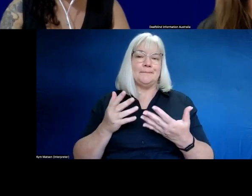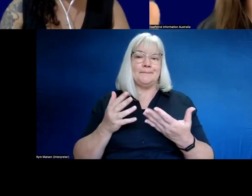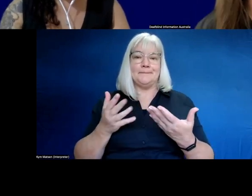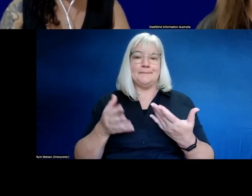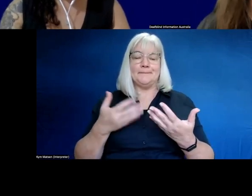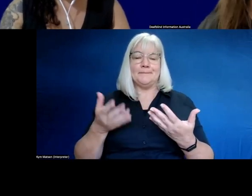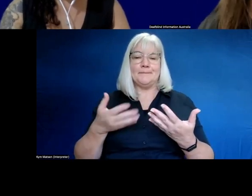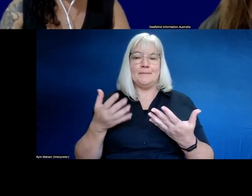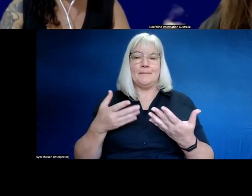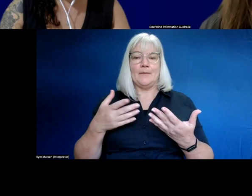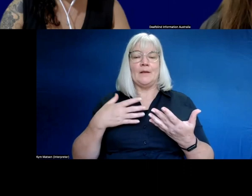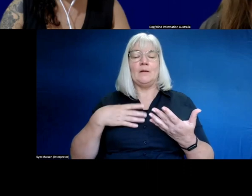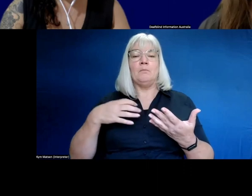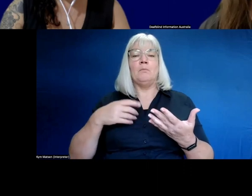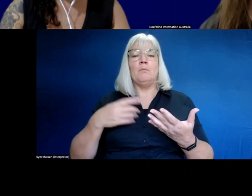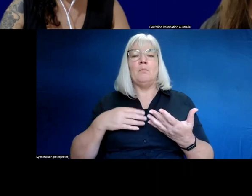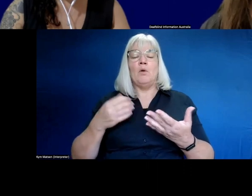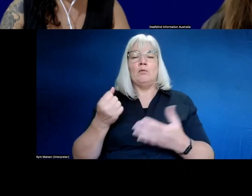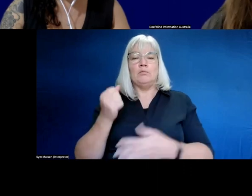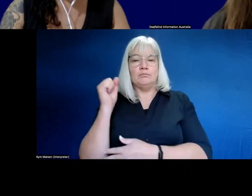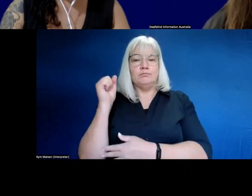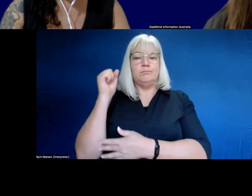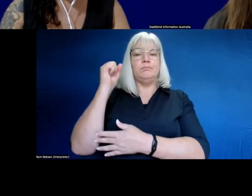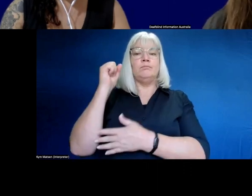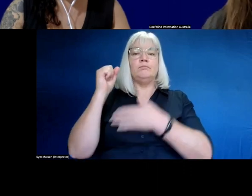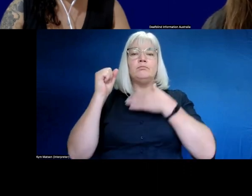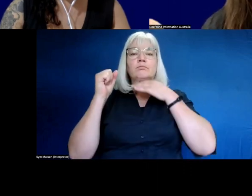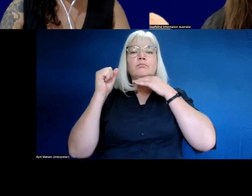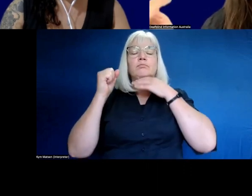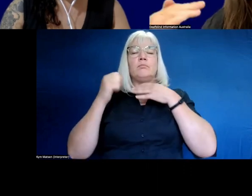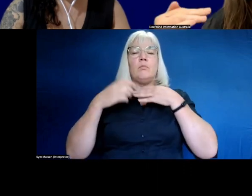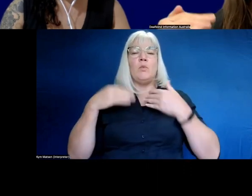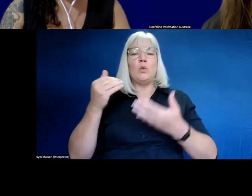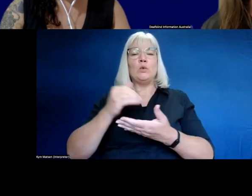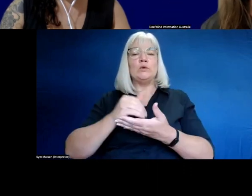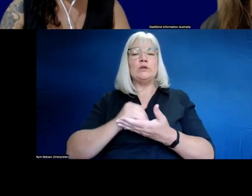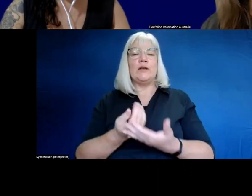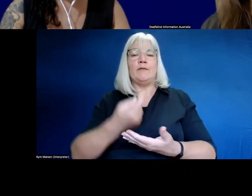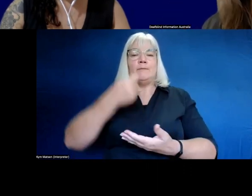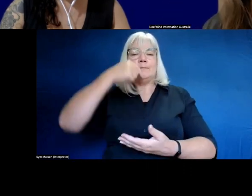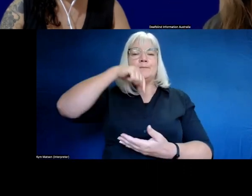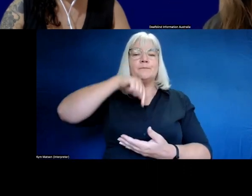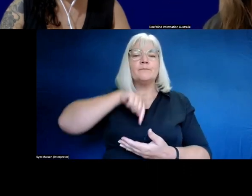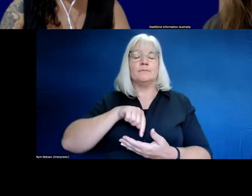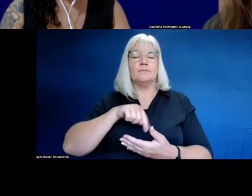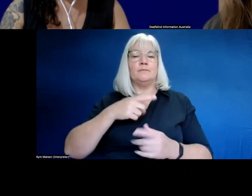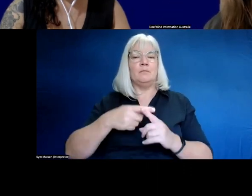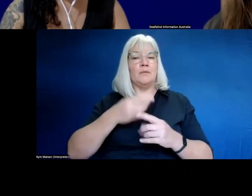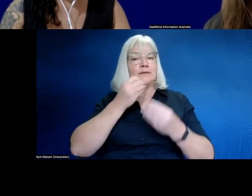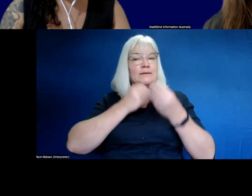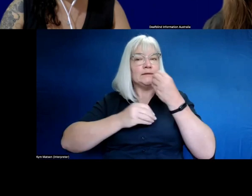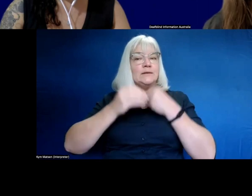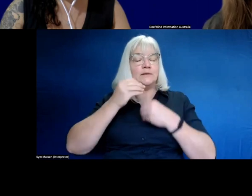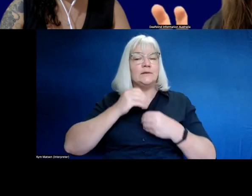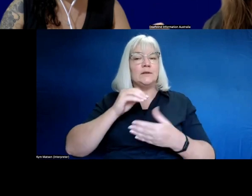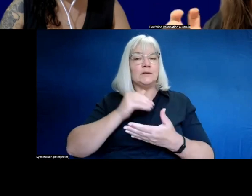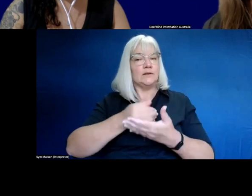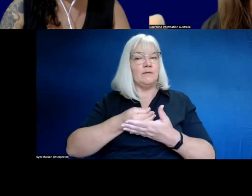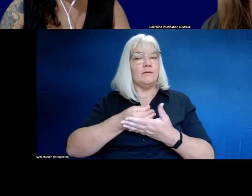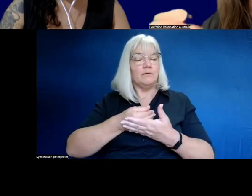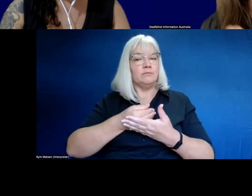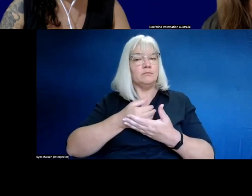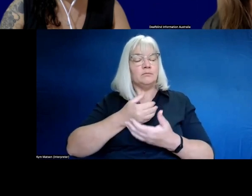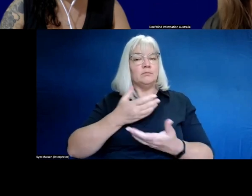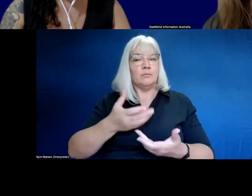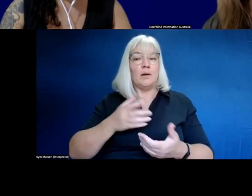a much safer swallow and eating experience. But we also need to recognise the time that maybe that